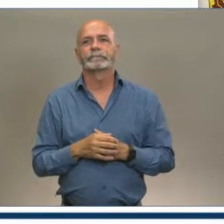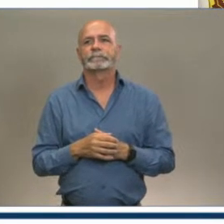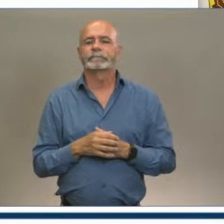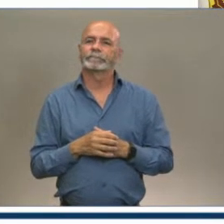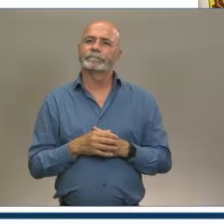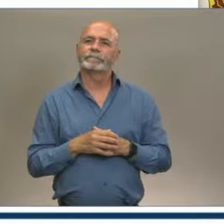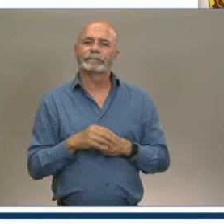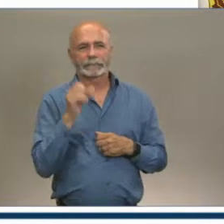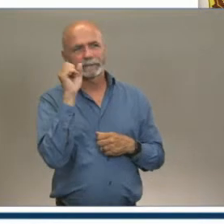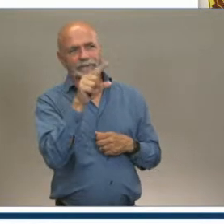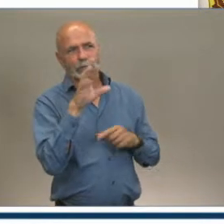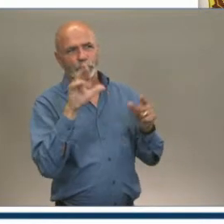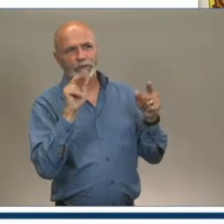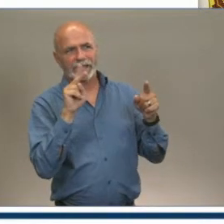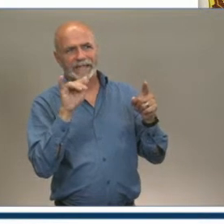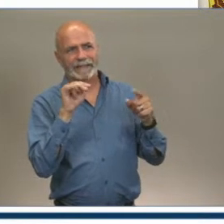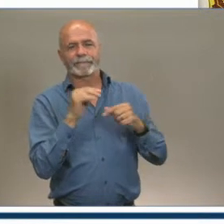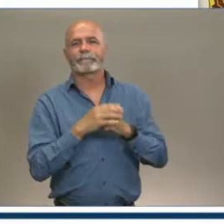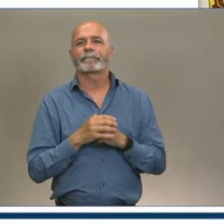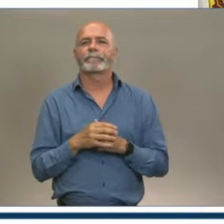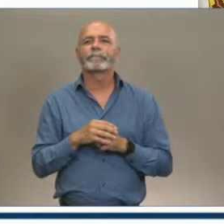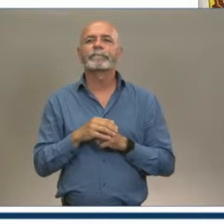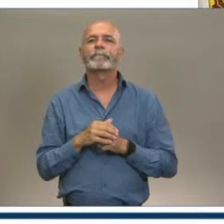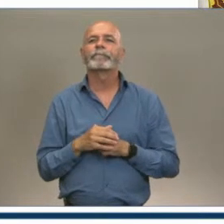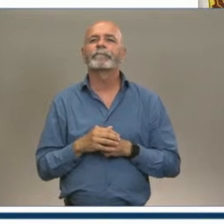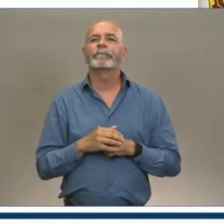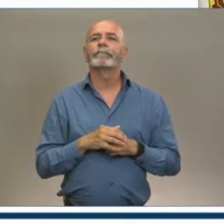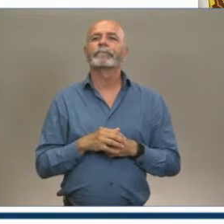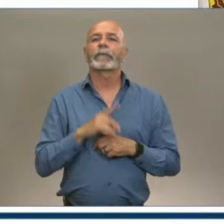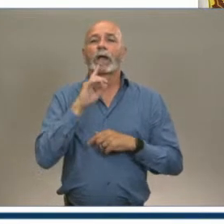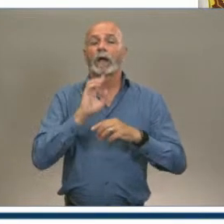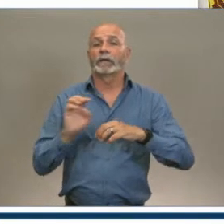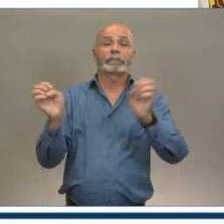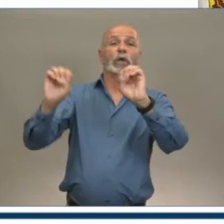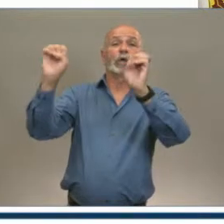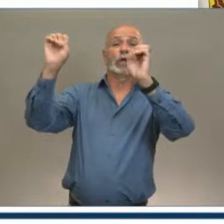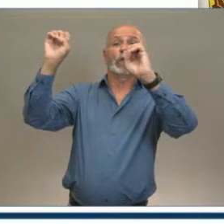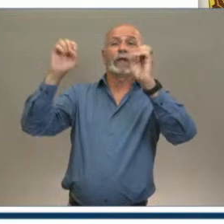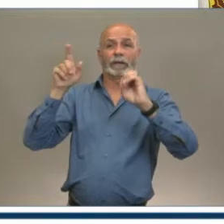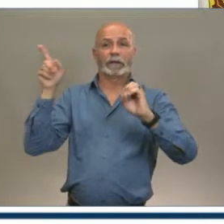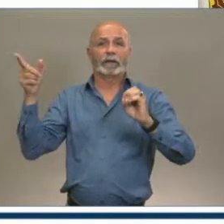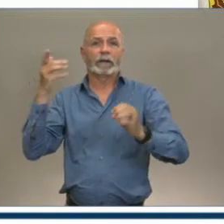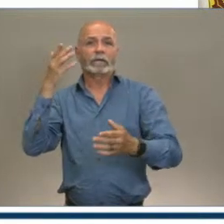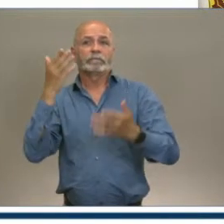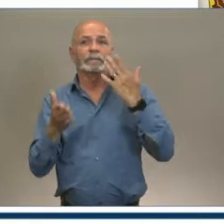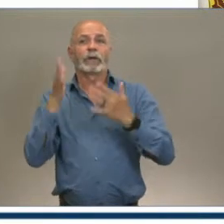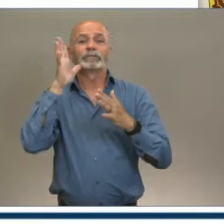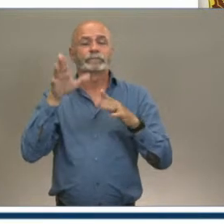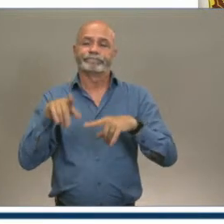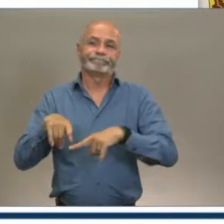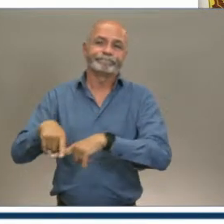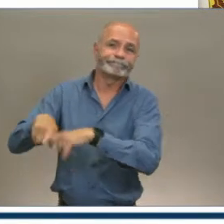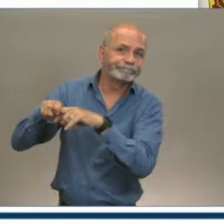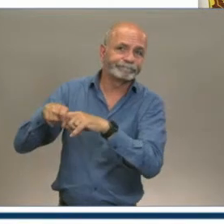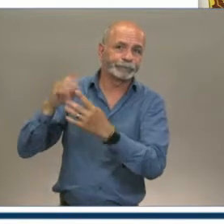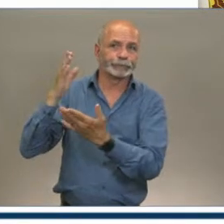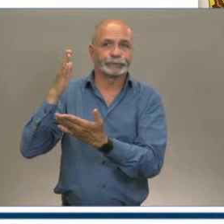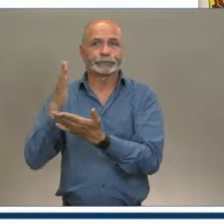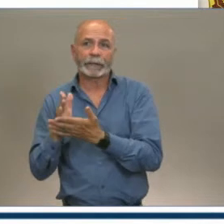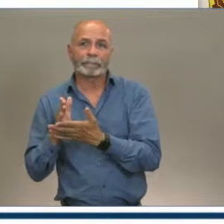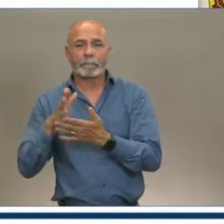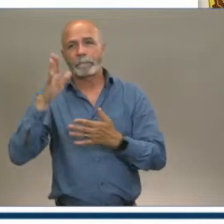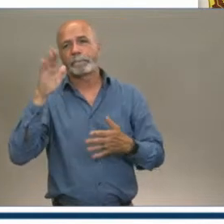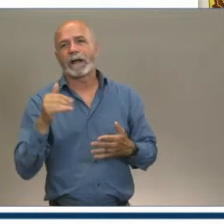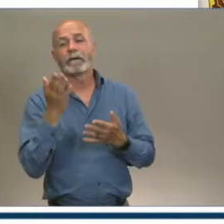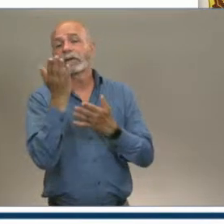I'm wondering, the Emergency Measures Act, you said we might be able to end as early, or in phase 5, but